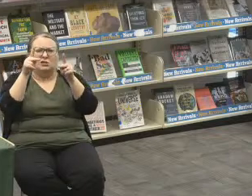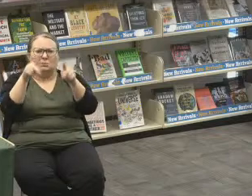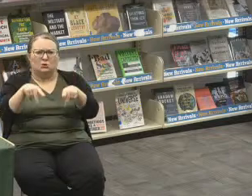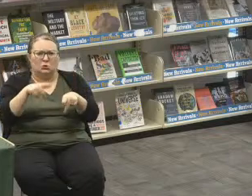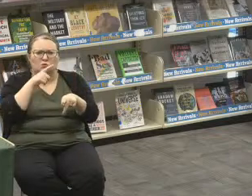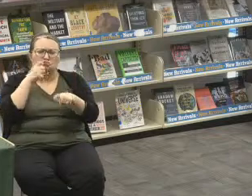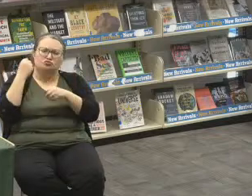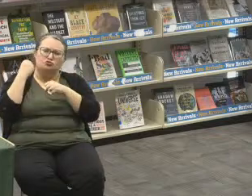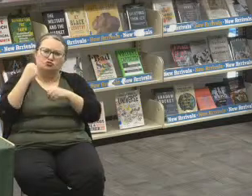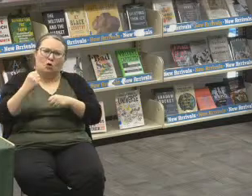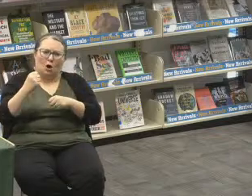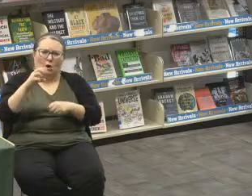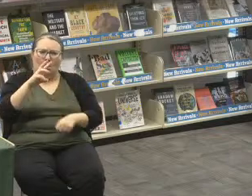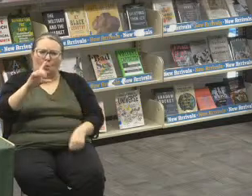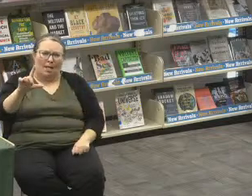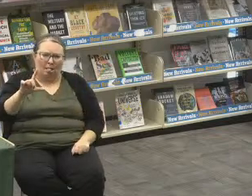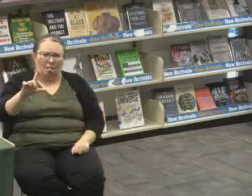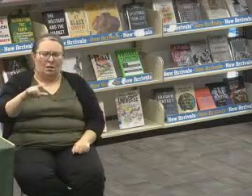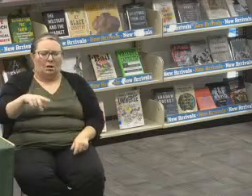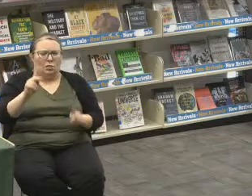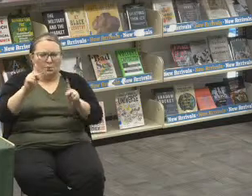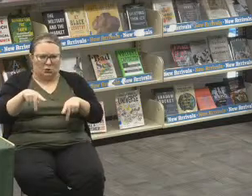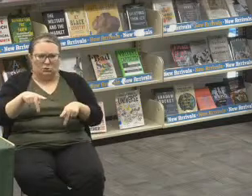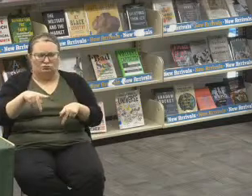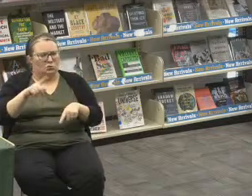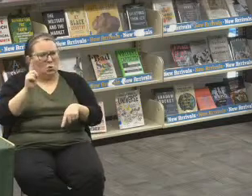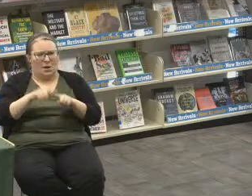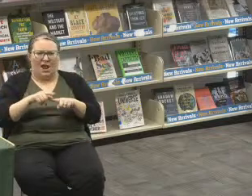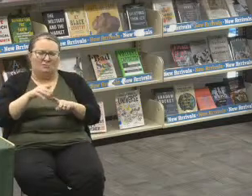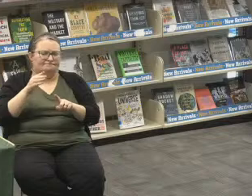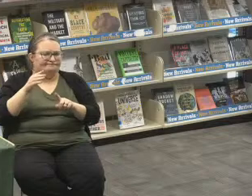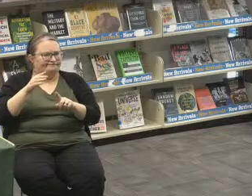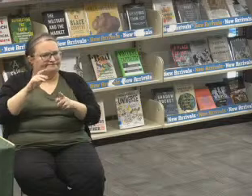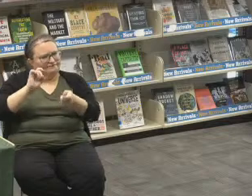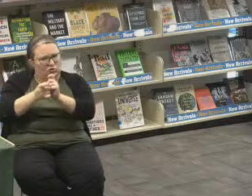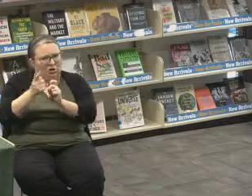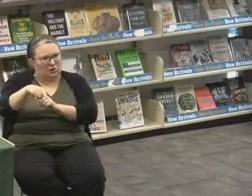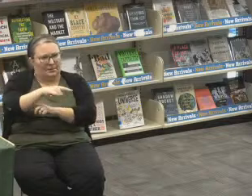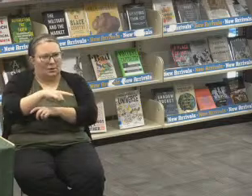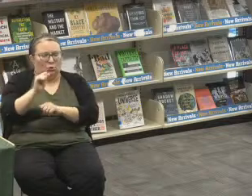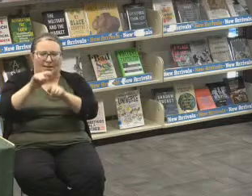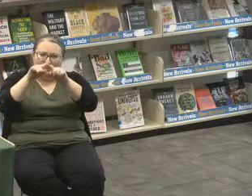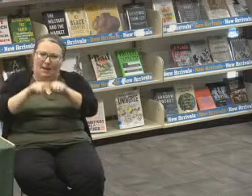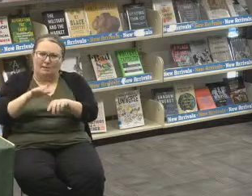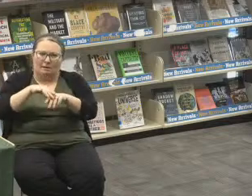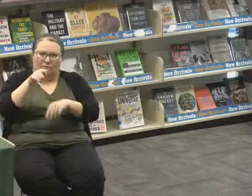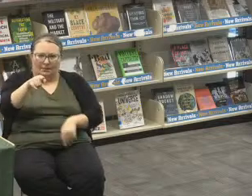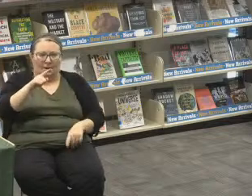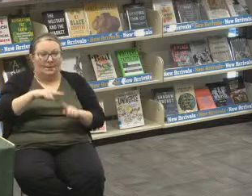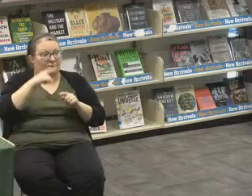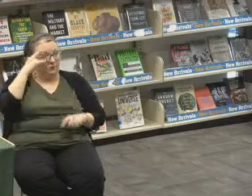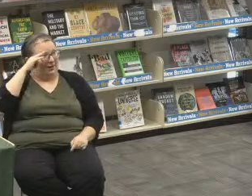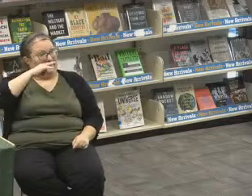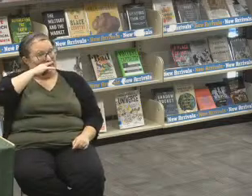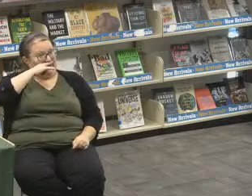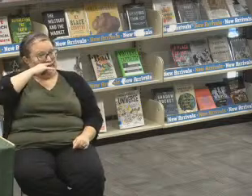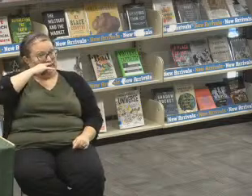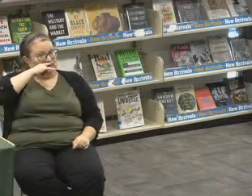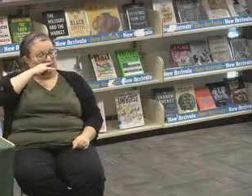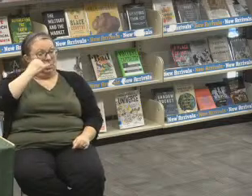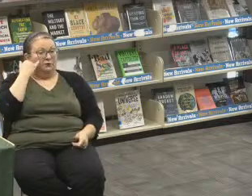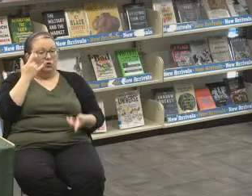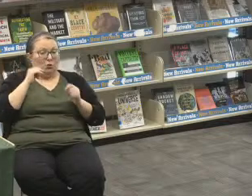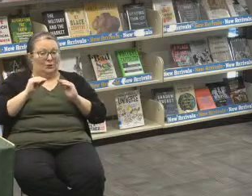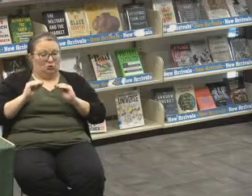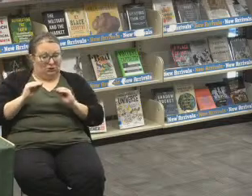that's strong-willed. That's a person that you can't budge them. That's a person that you can count on. In kids, when we try